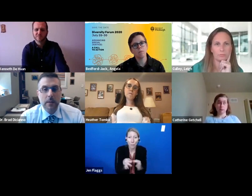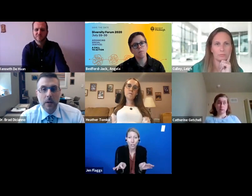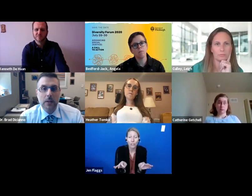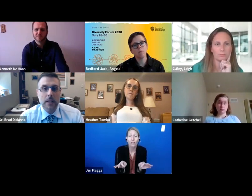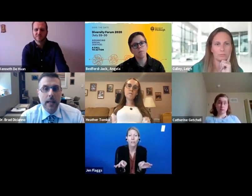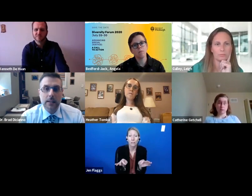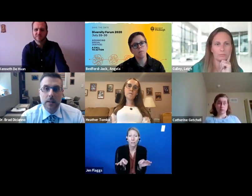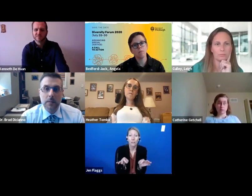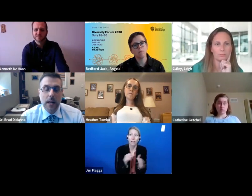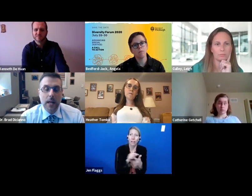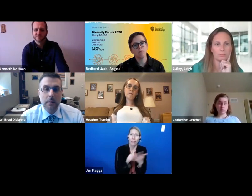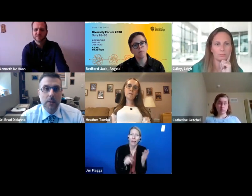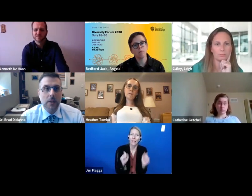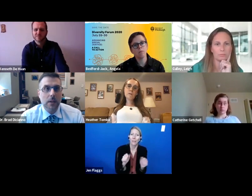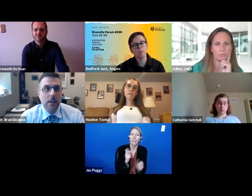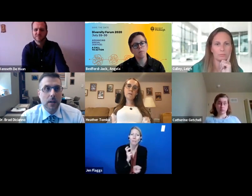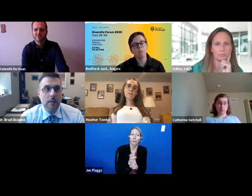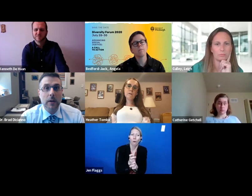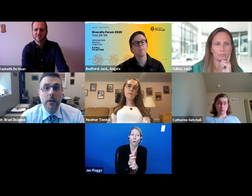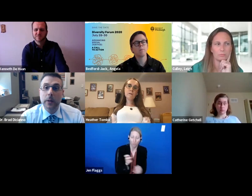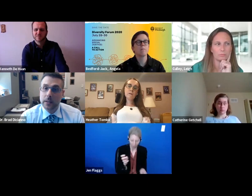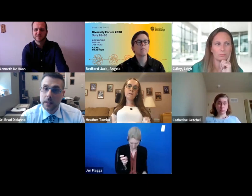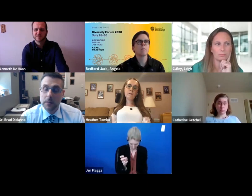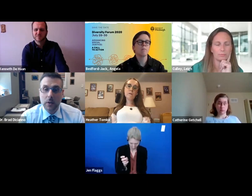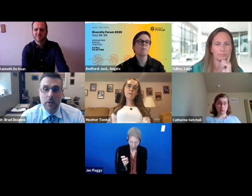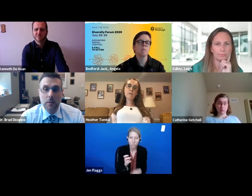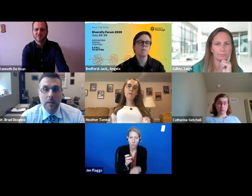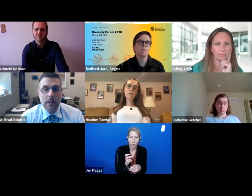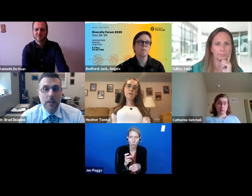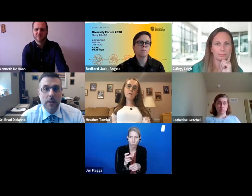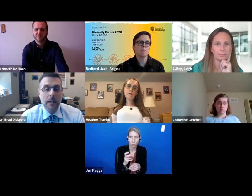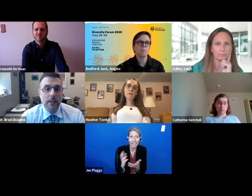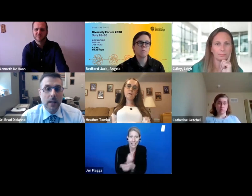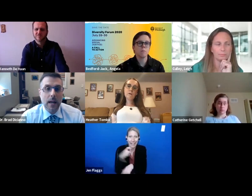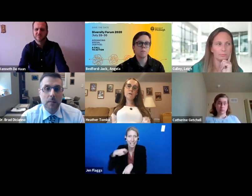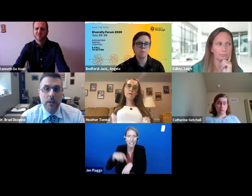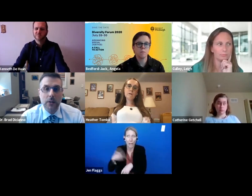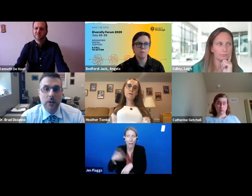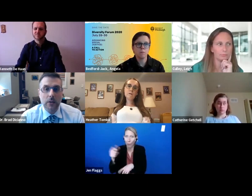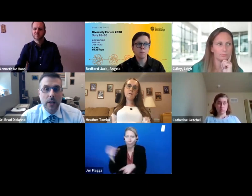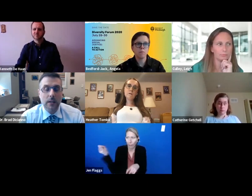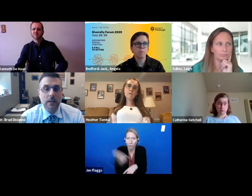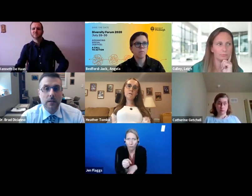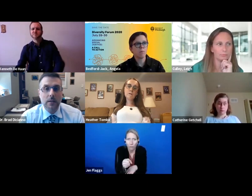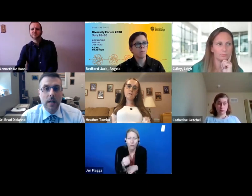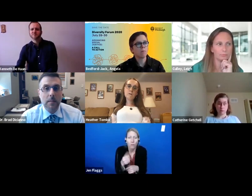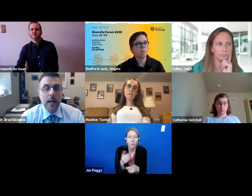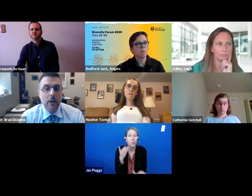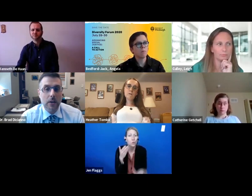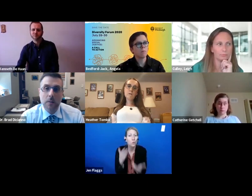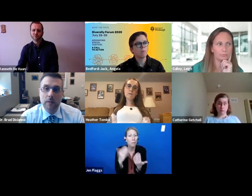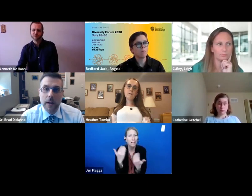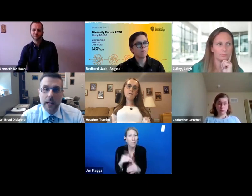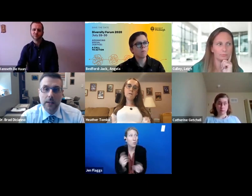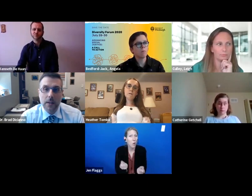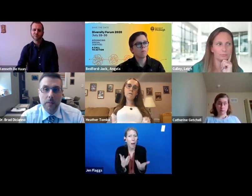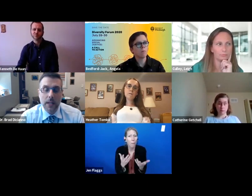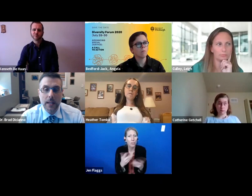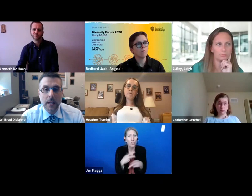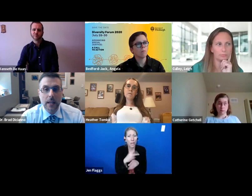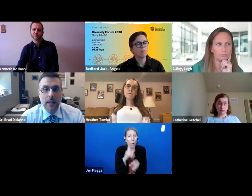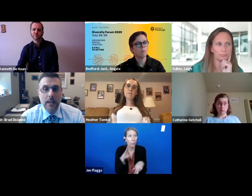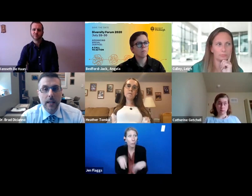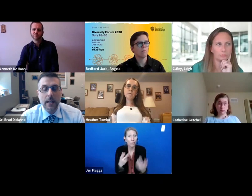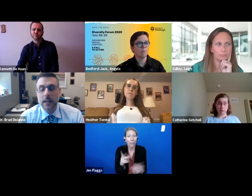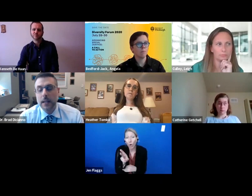very difficult to get sometimes. Very quickly. So you may be limited as to how much urgent type care you can provide to